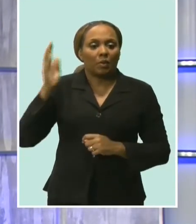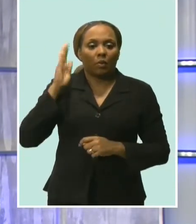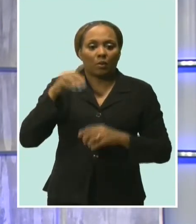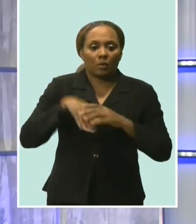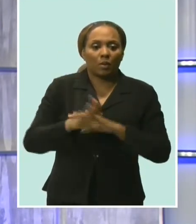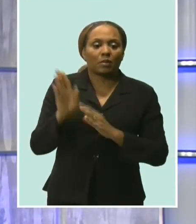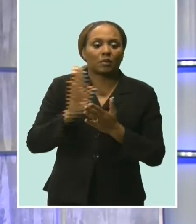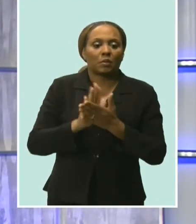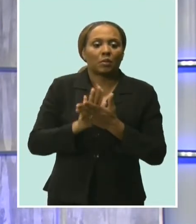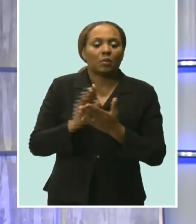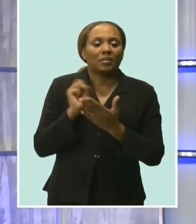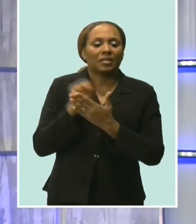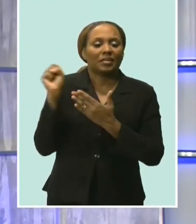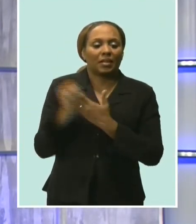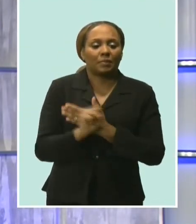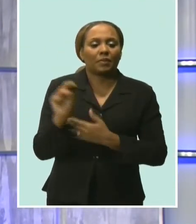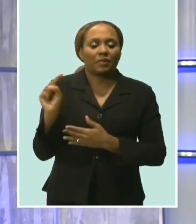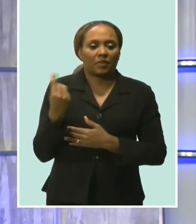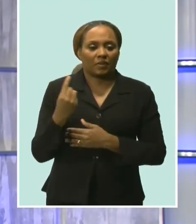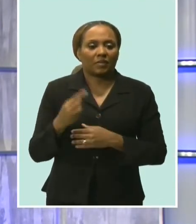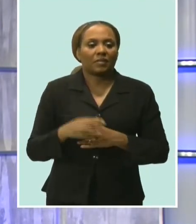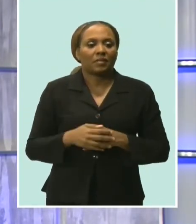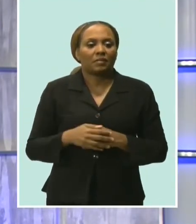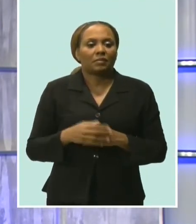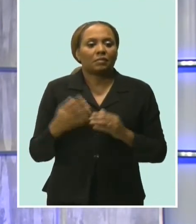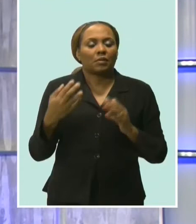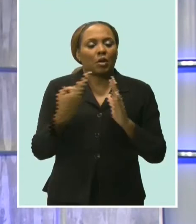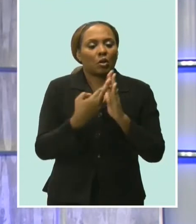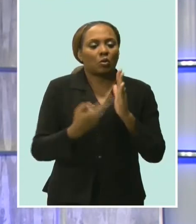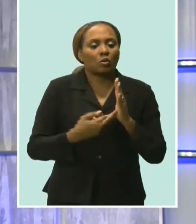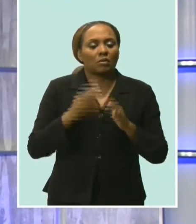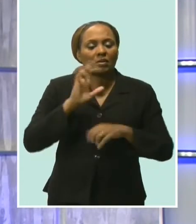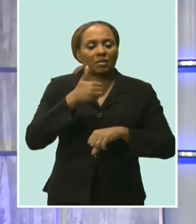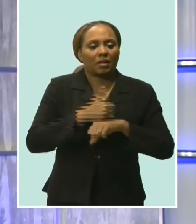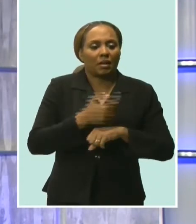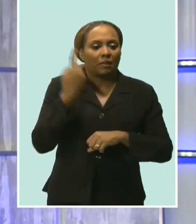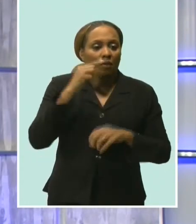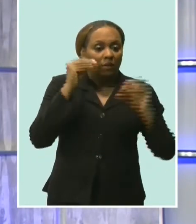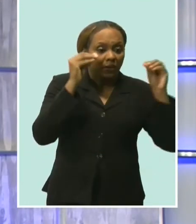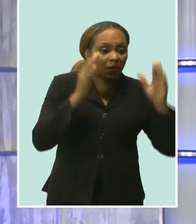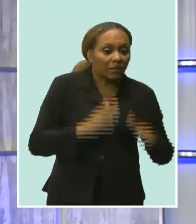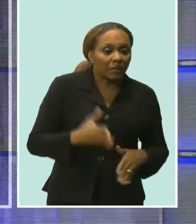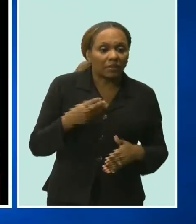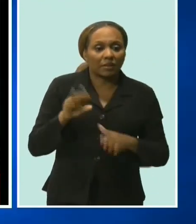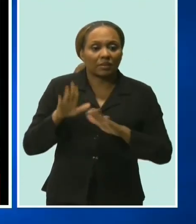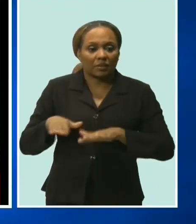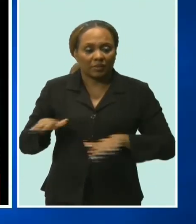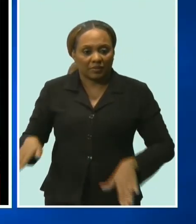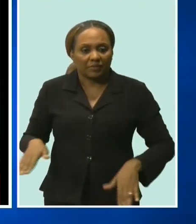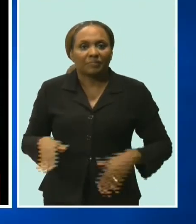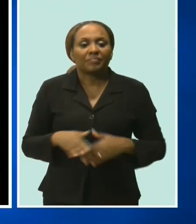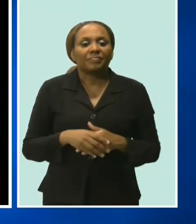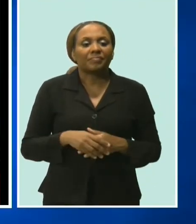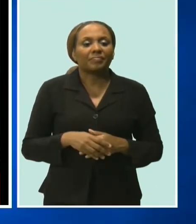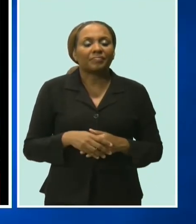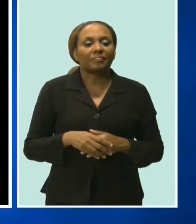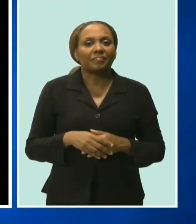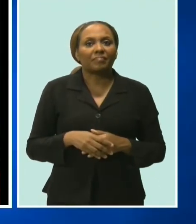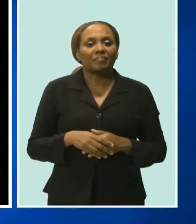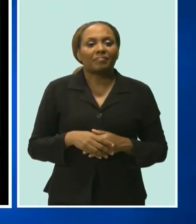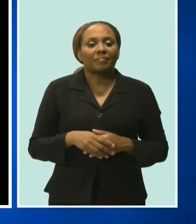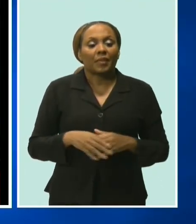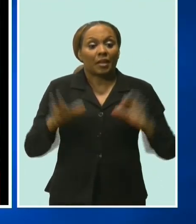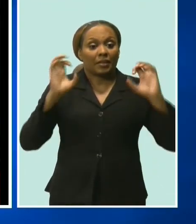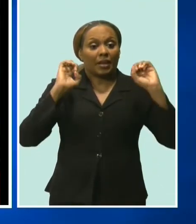1st. COVID-19 guidelines are being drawn up for teachers and children. In a release from the Education Ministry,